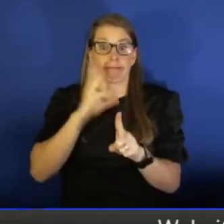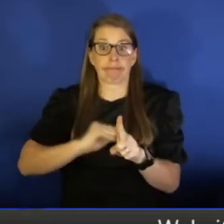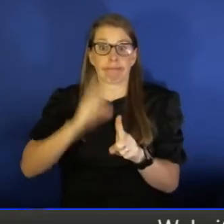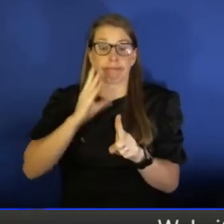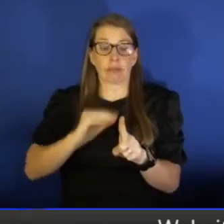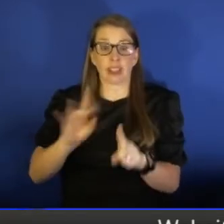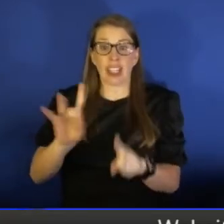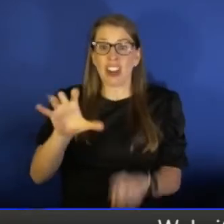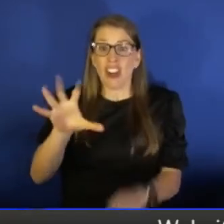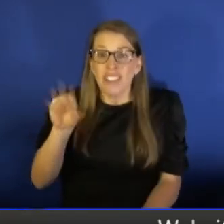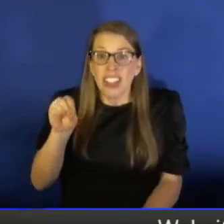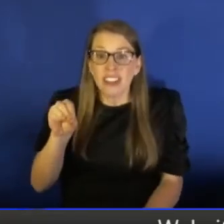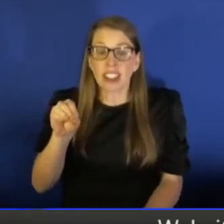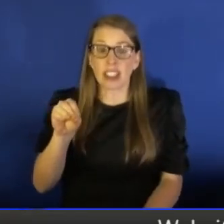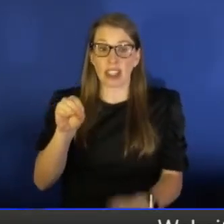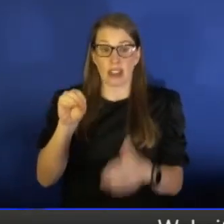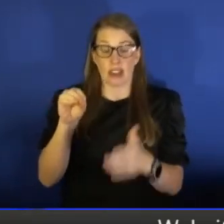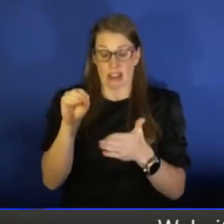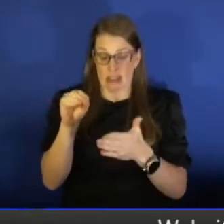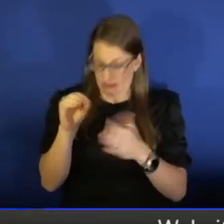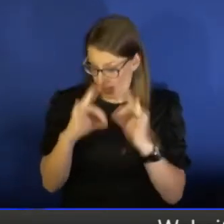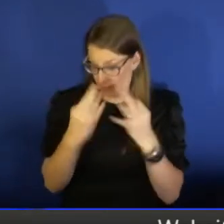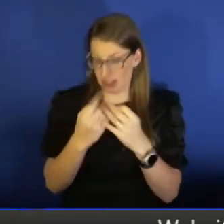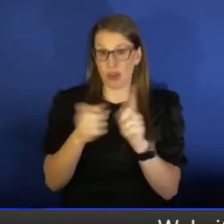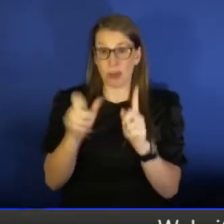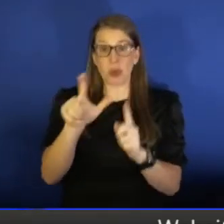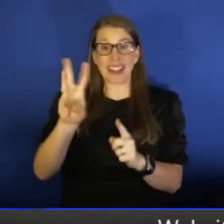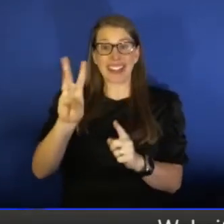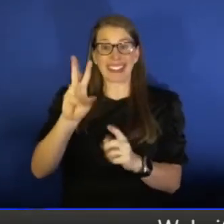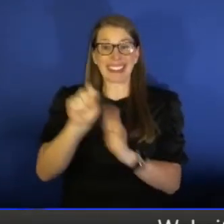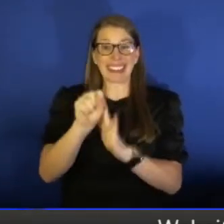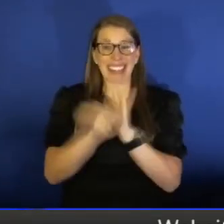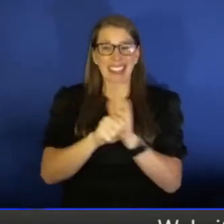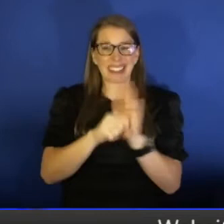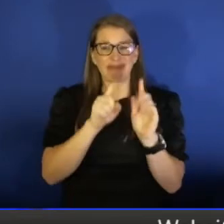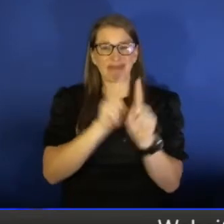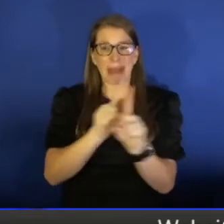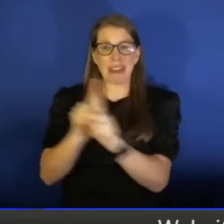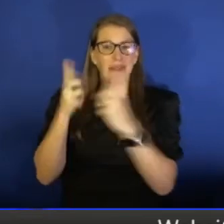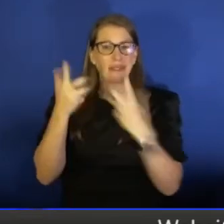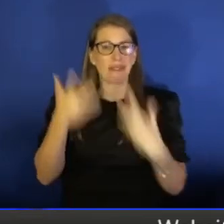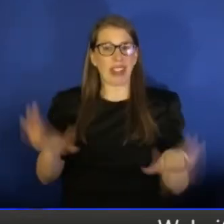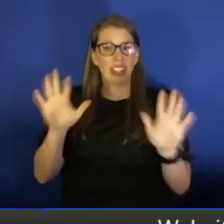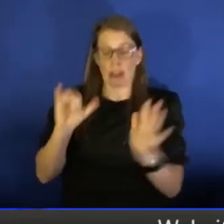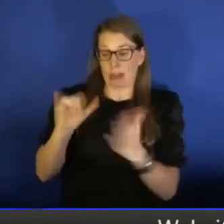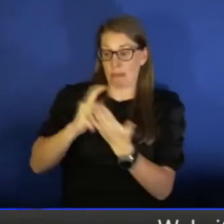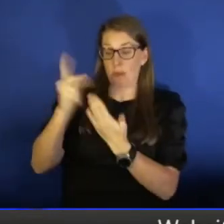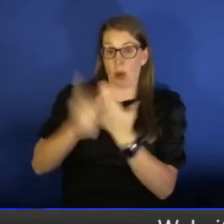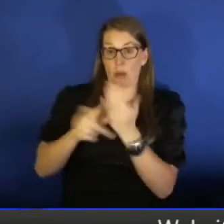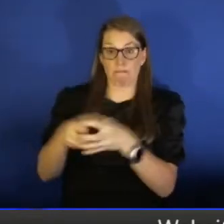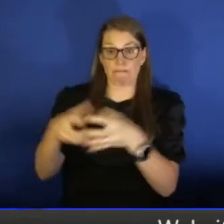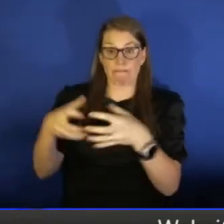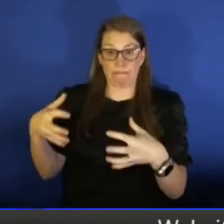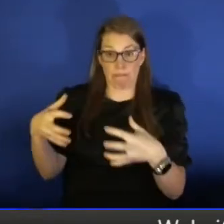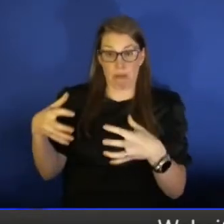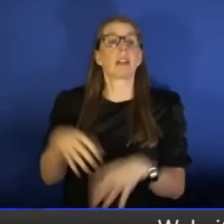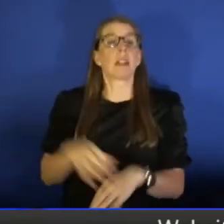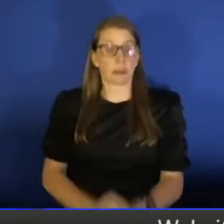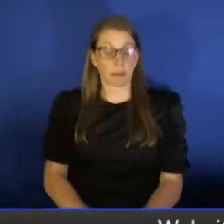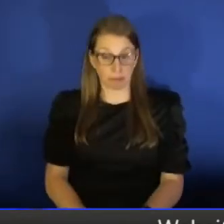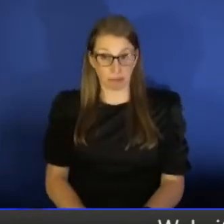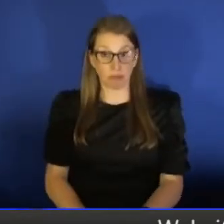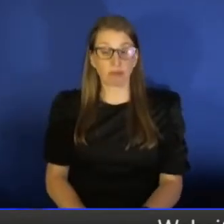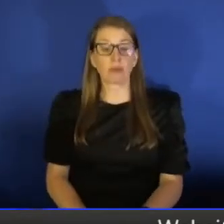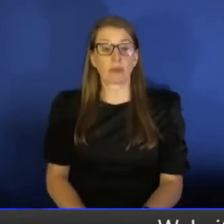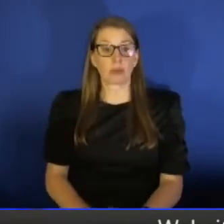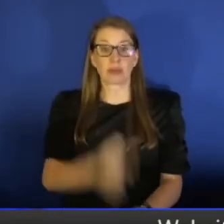from 26 states. So that program has been really is growing and getting more robust. We did not start that